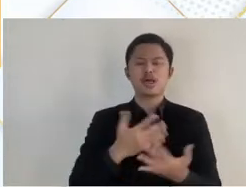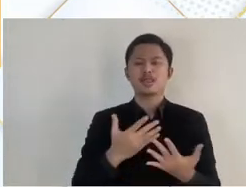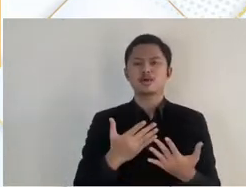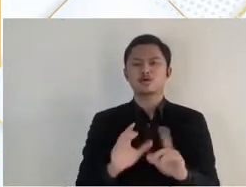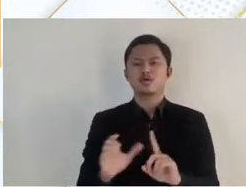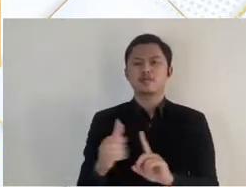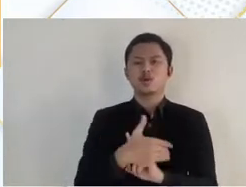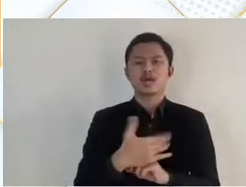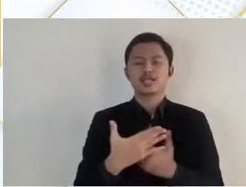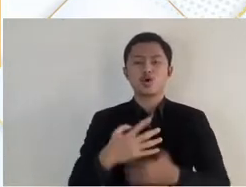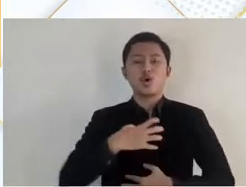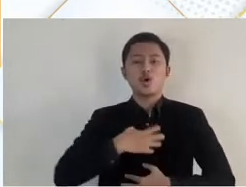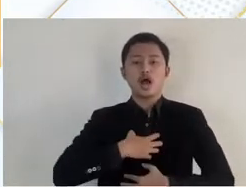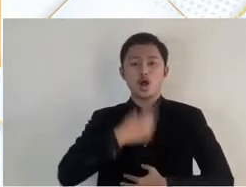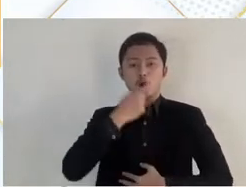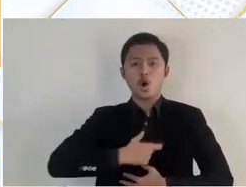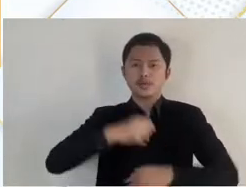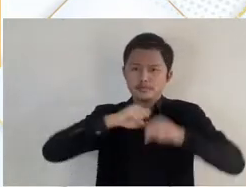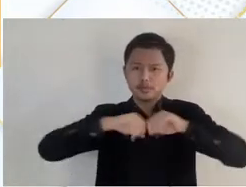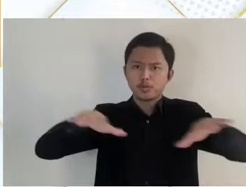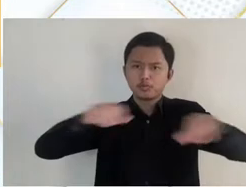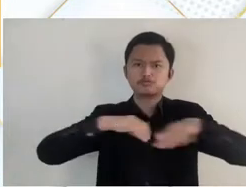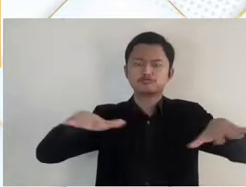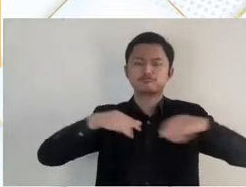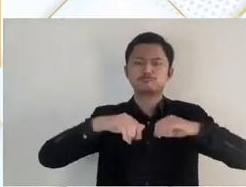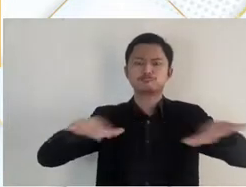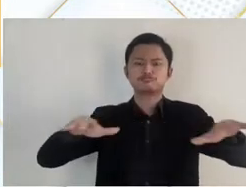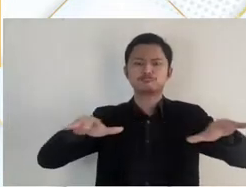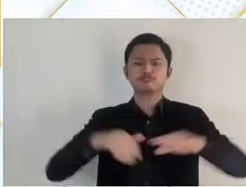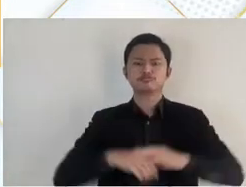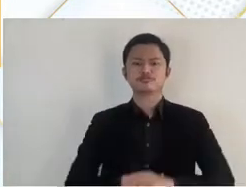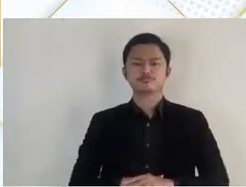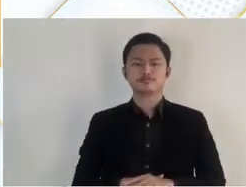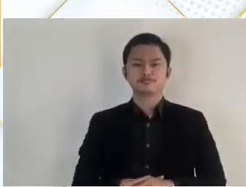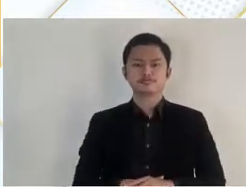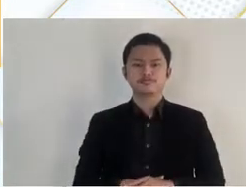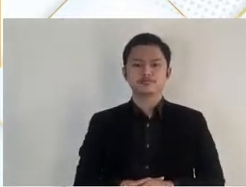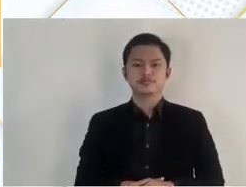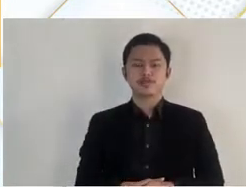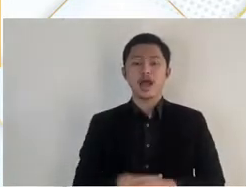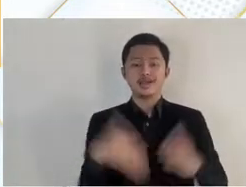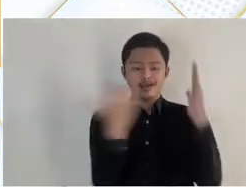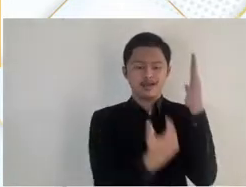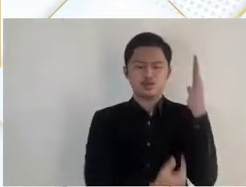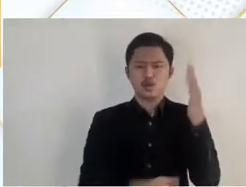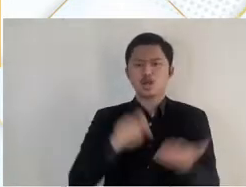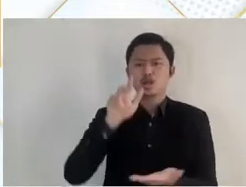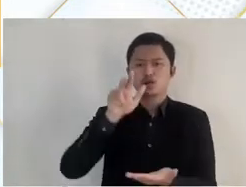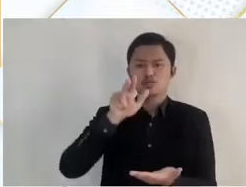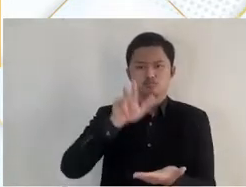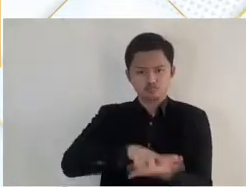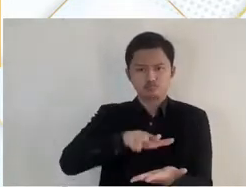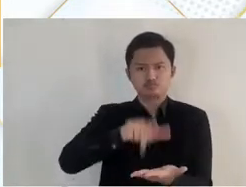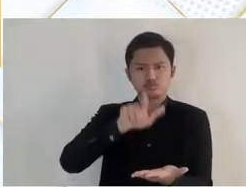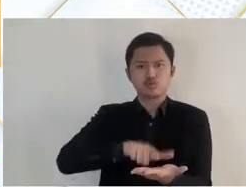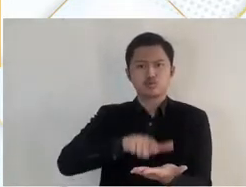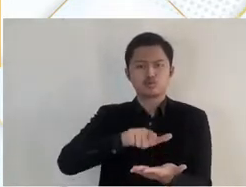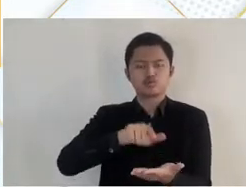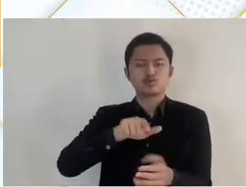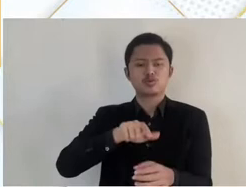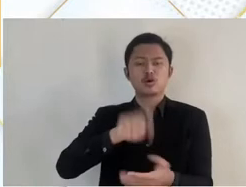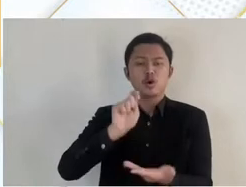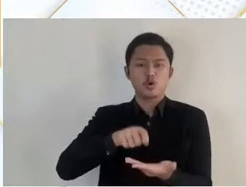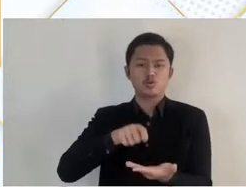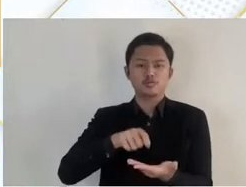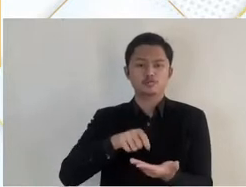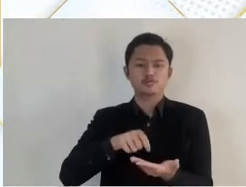promoting human rights, and assisting in the resorting to the rule of law and extending legitimate state authority.